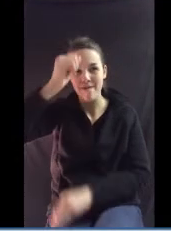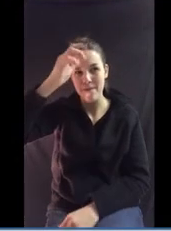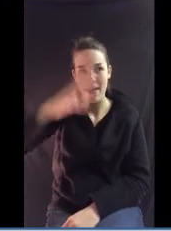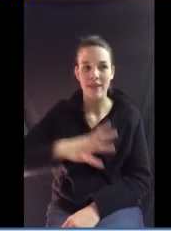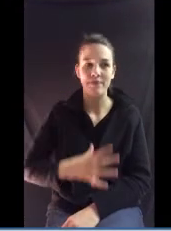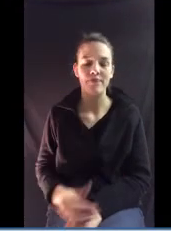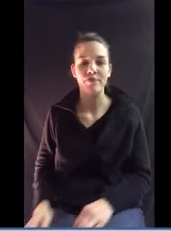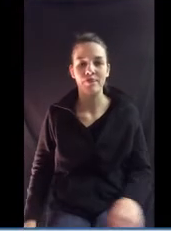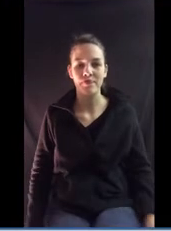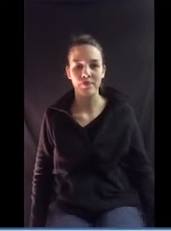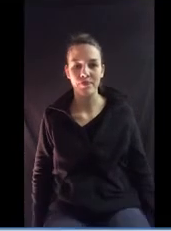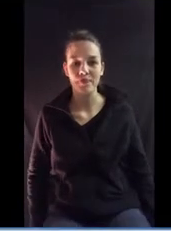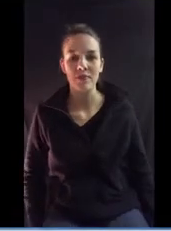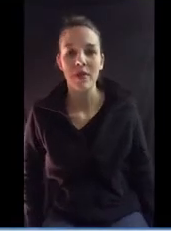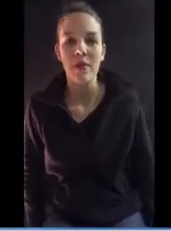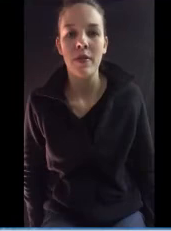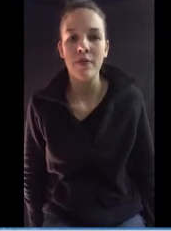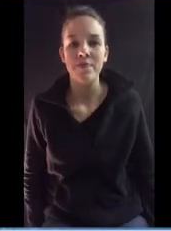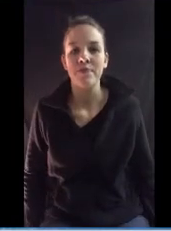Son of Man."